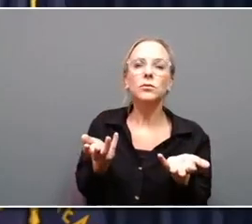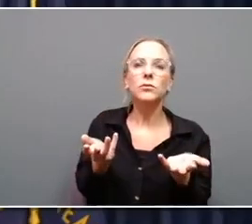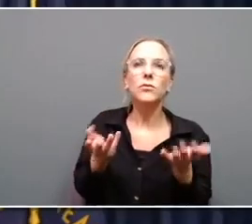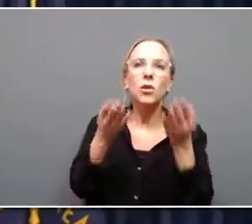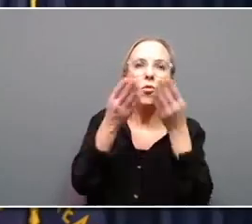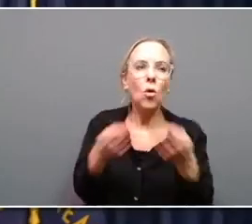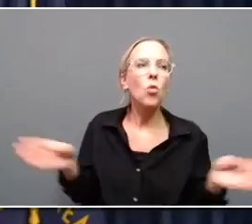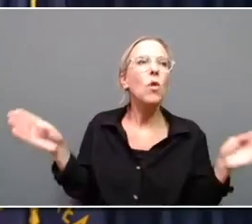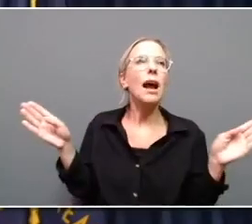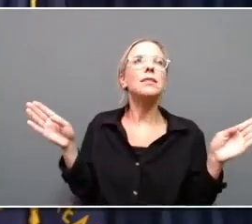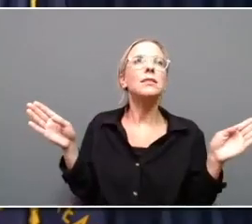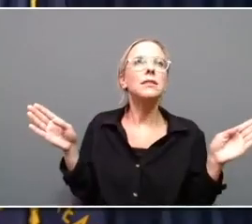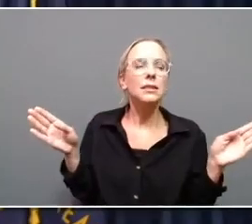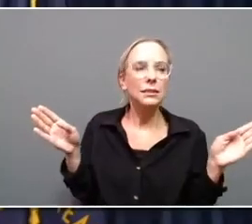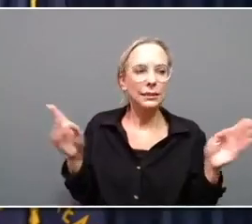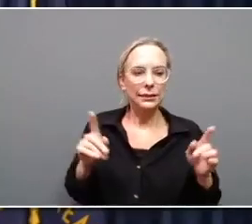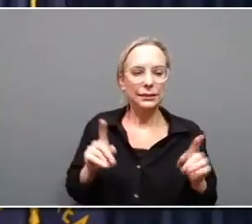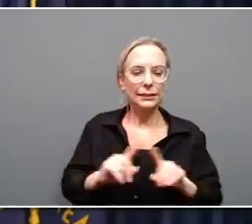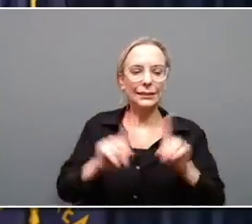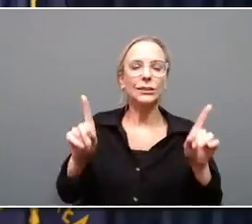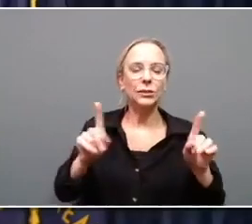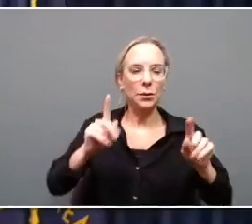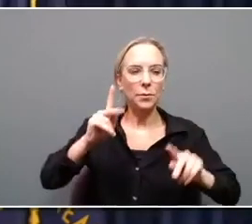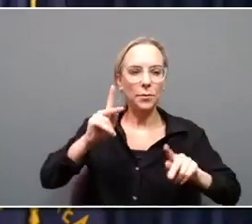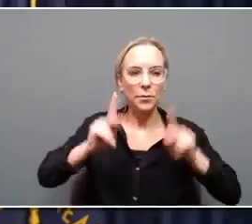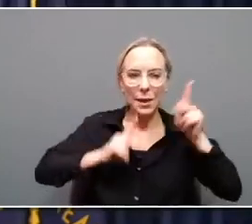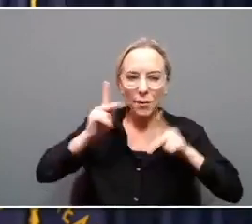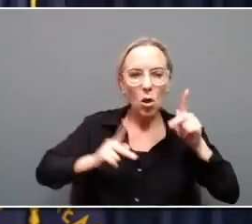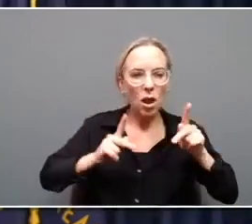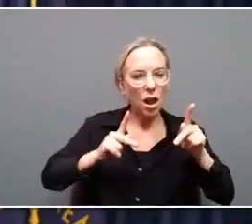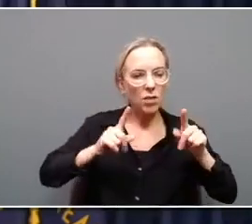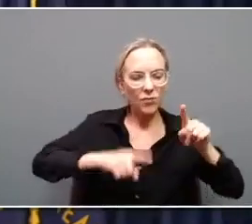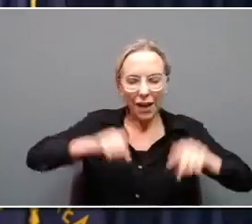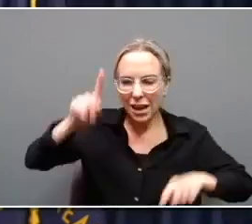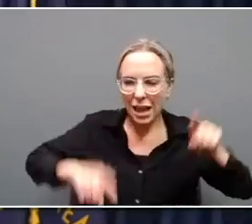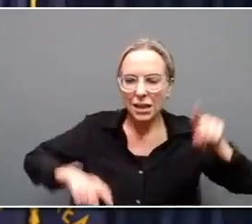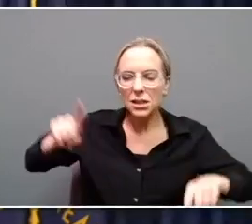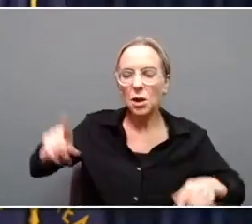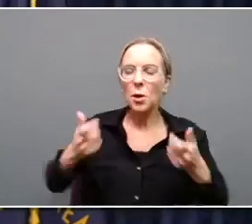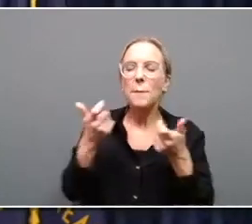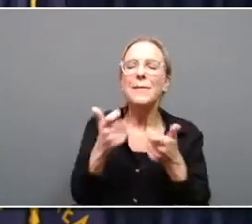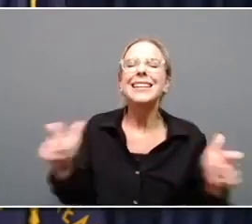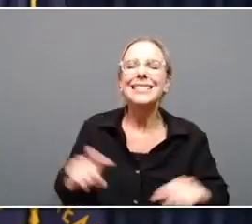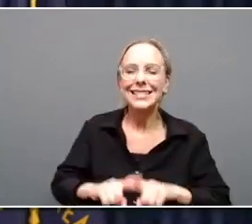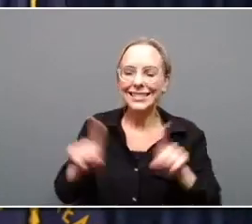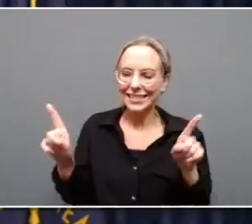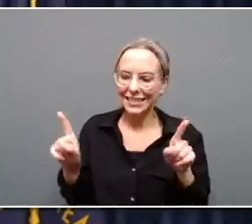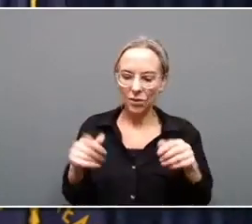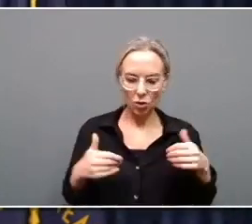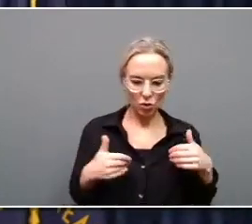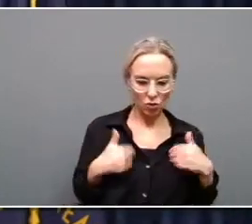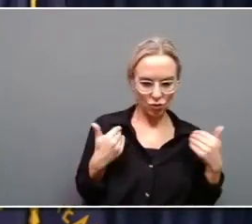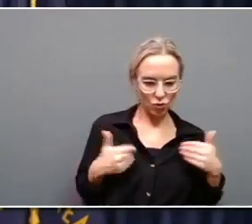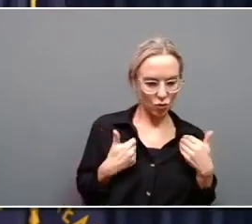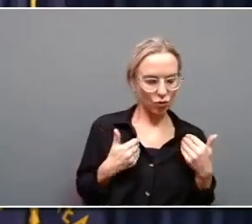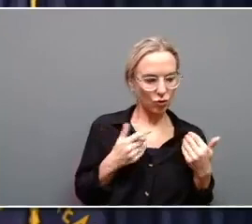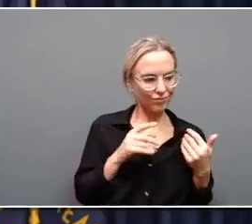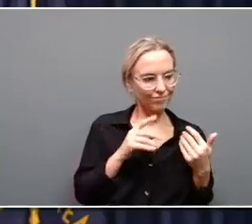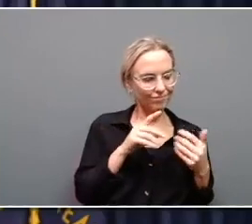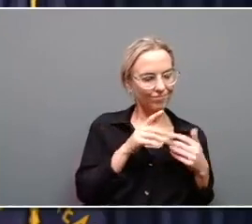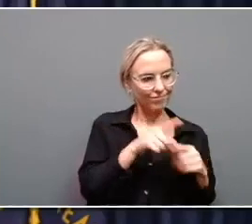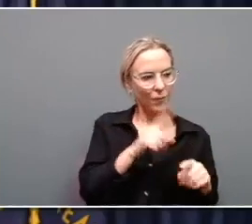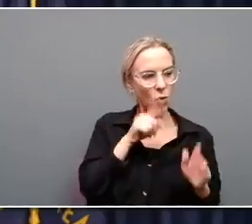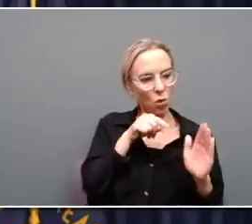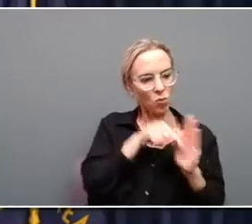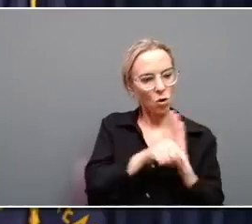widely different populations. There is a big difference between the youth that is awaiting murder charges and doesn't see a